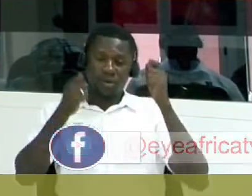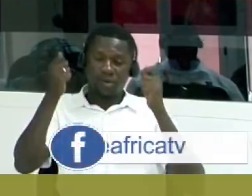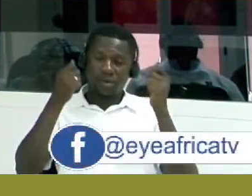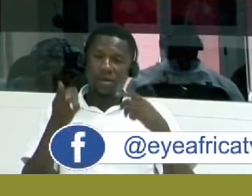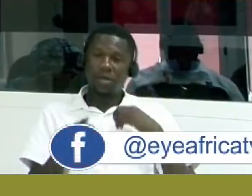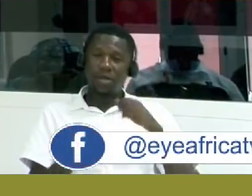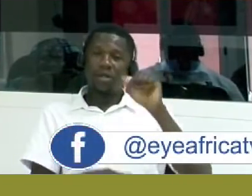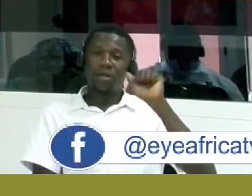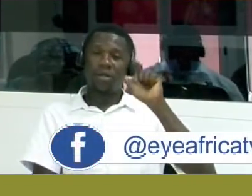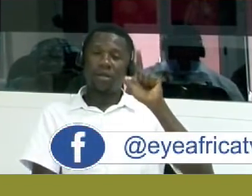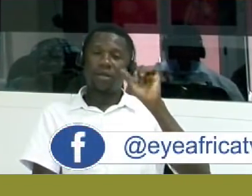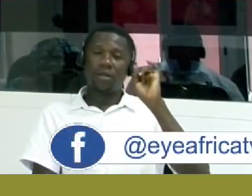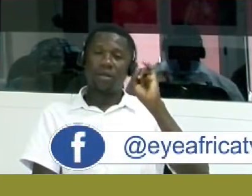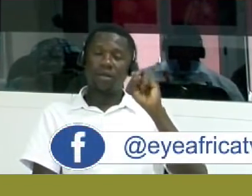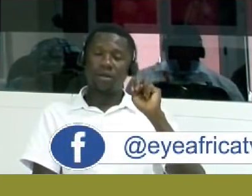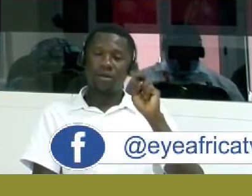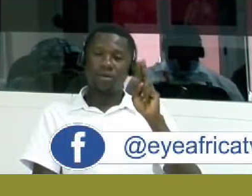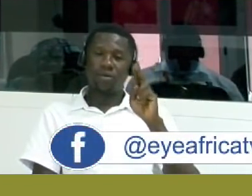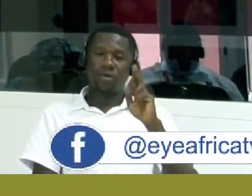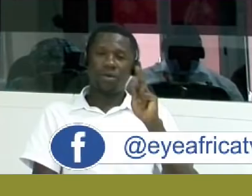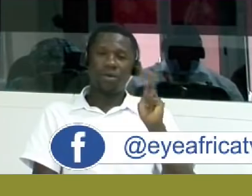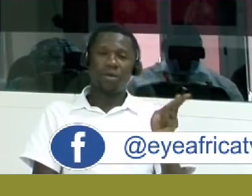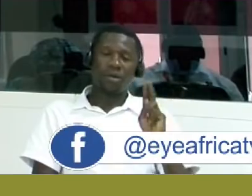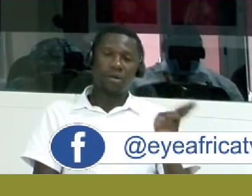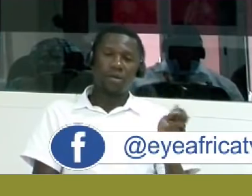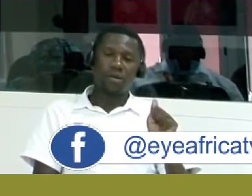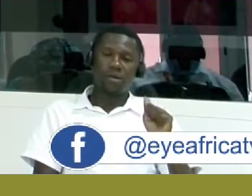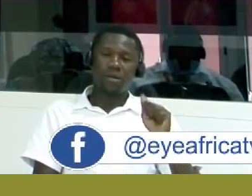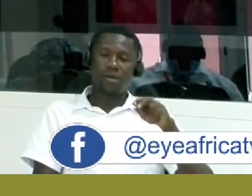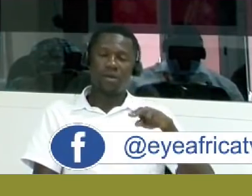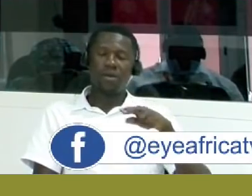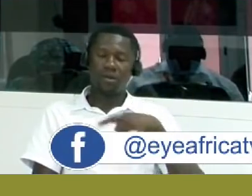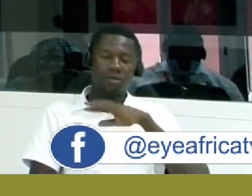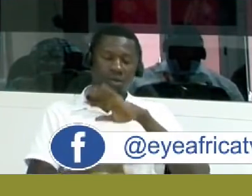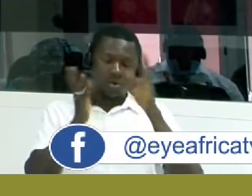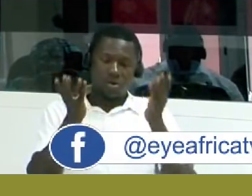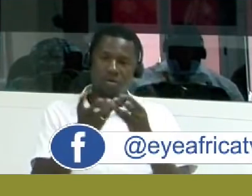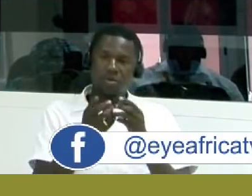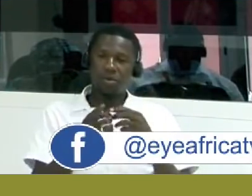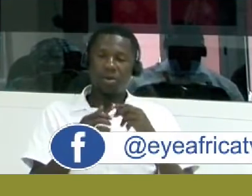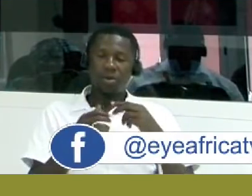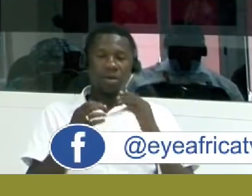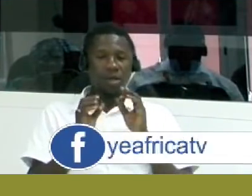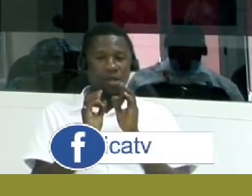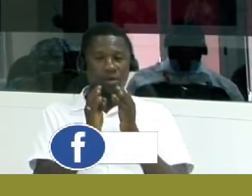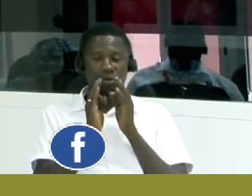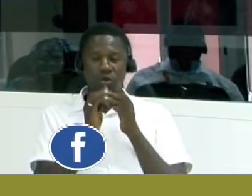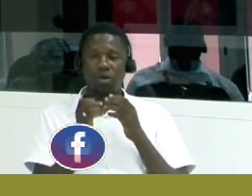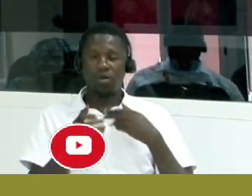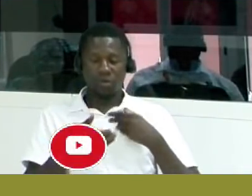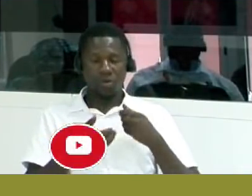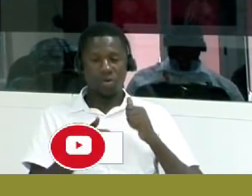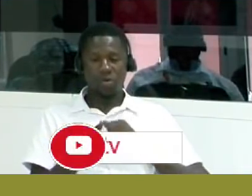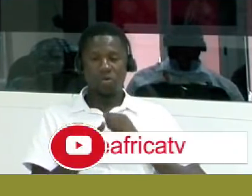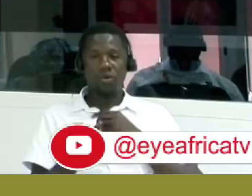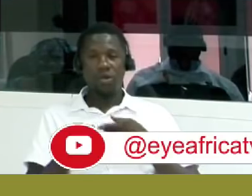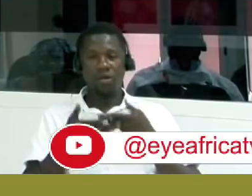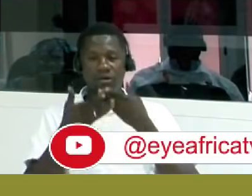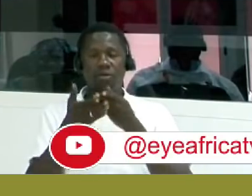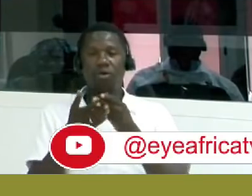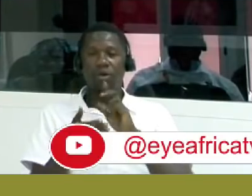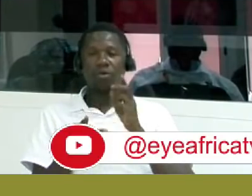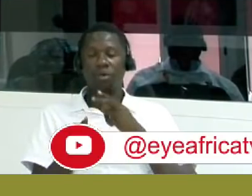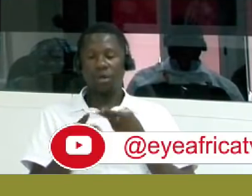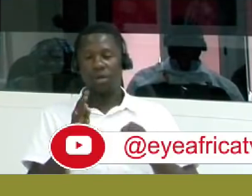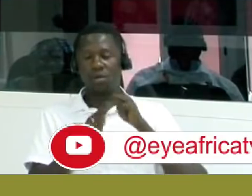frustrations about all that was happening. And I was also given the opportunity to give my report on our investigations